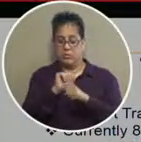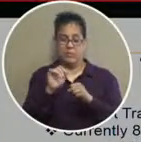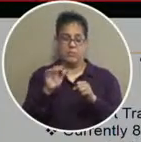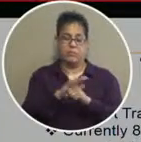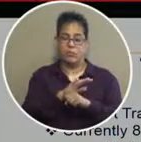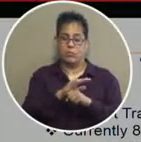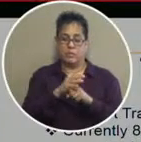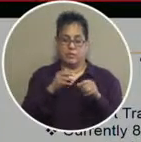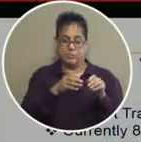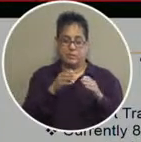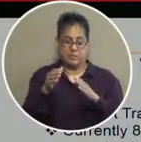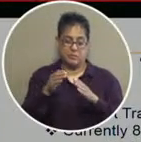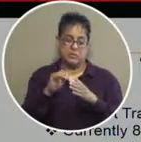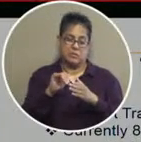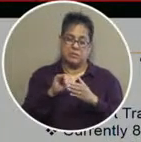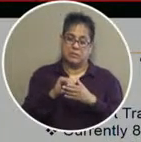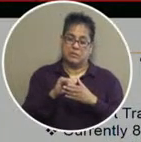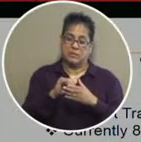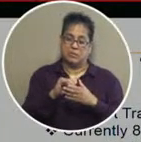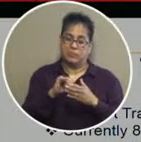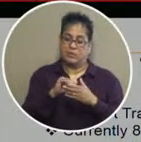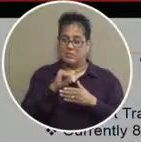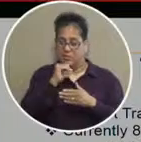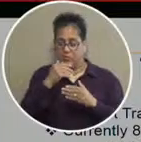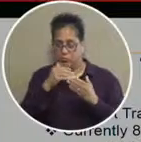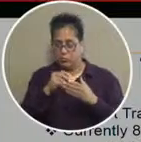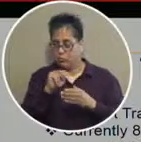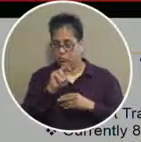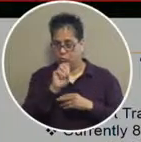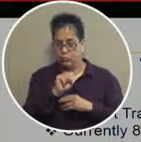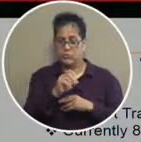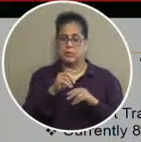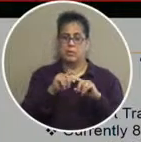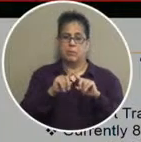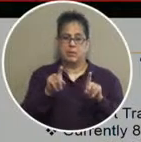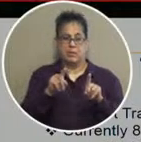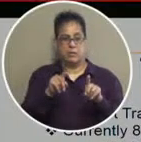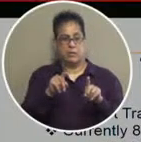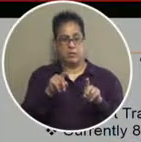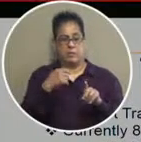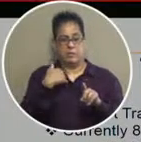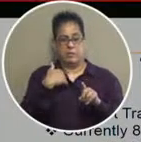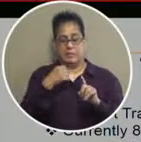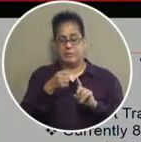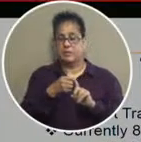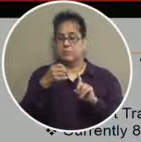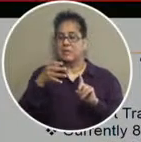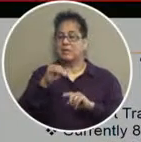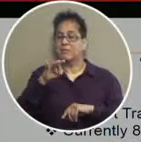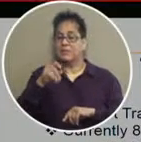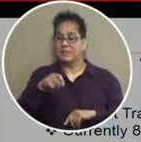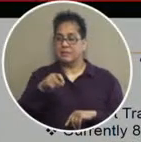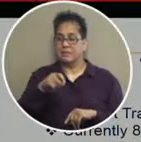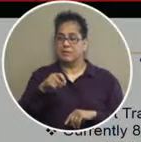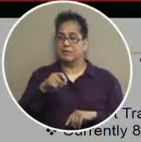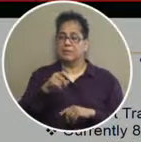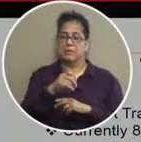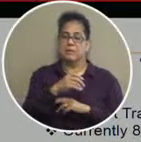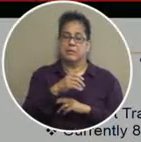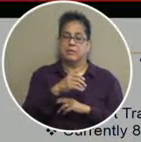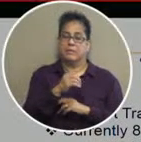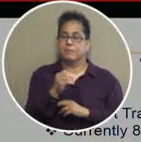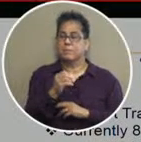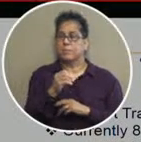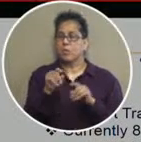So that's on the good news, right? We're not working at full capacity. There's capacity to expand if needed as the caseload